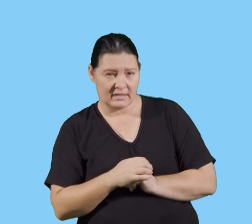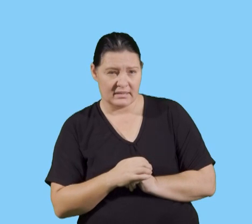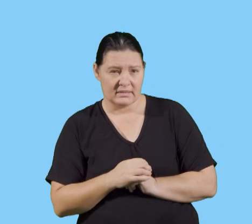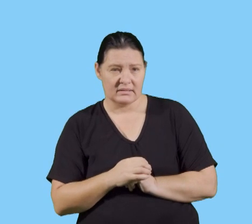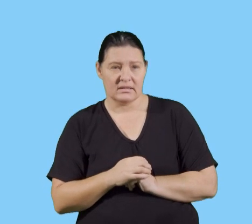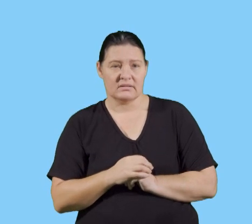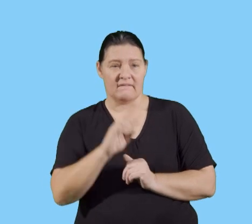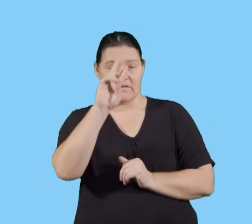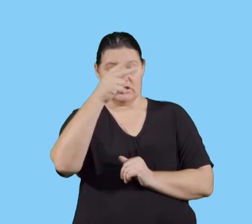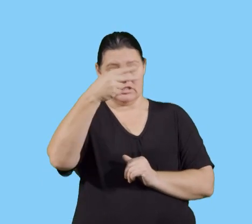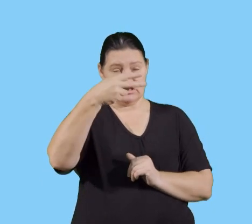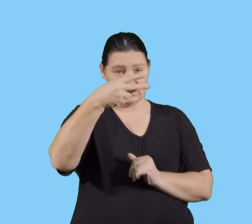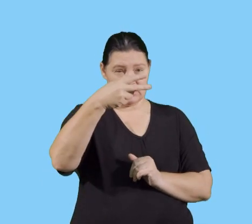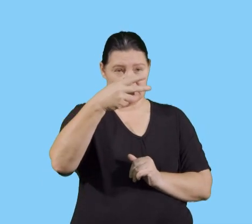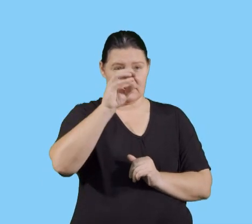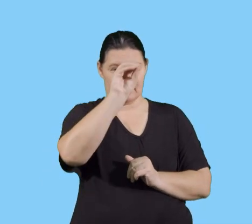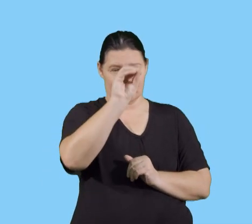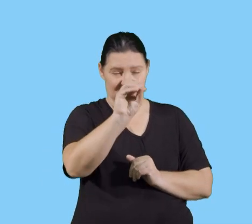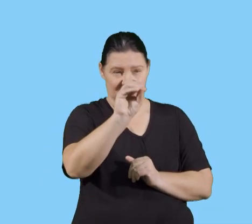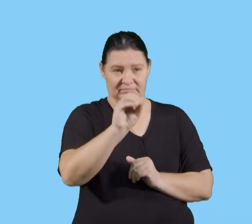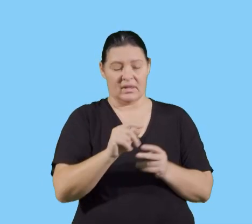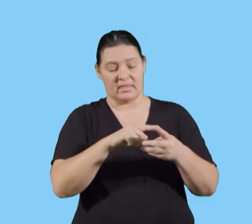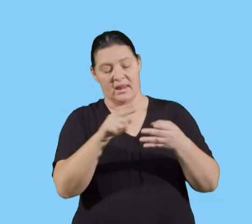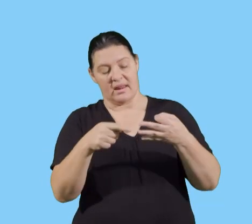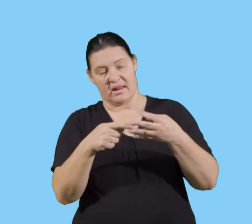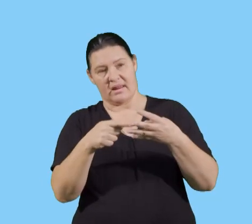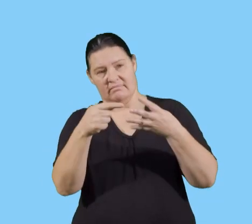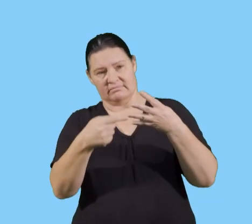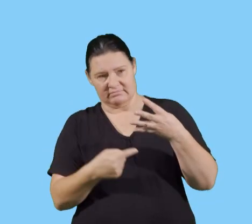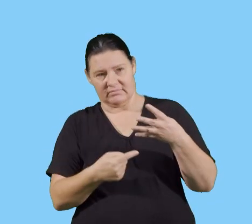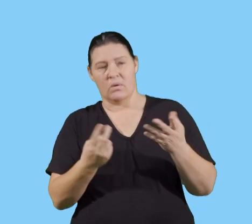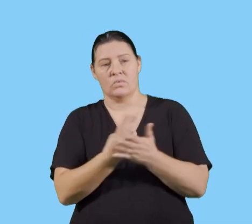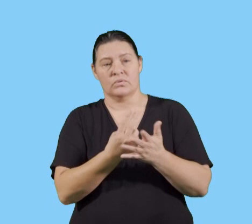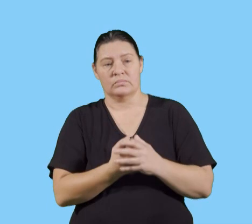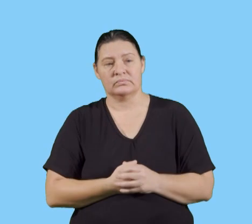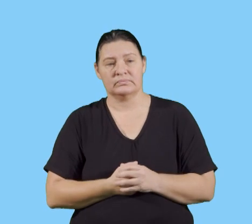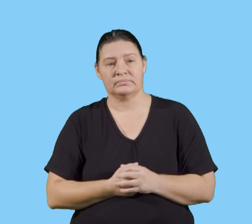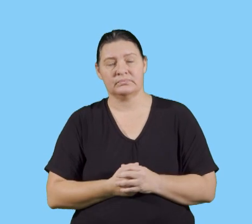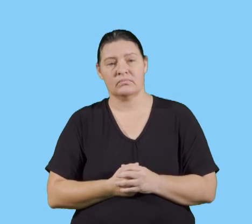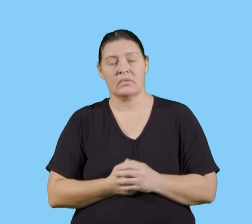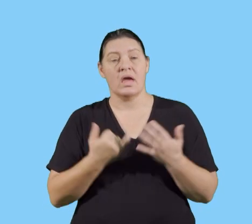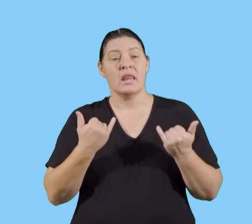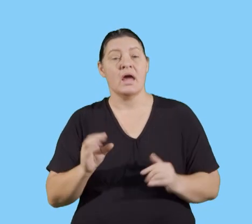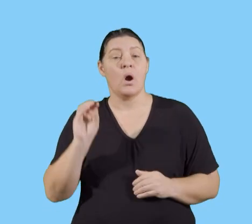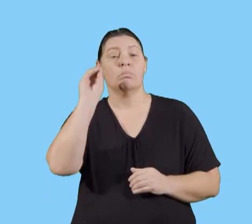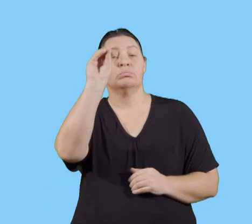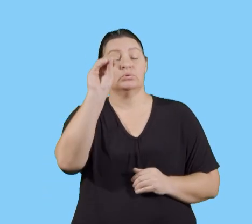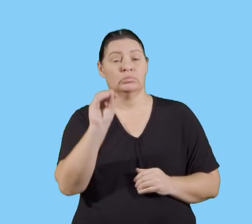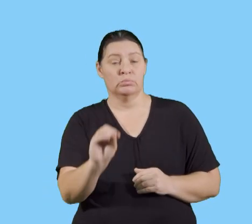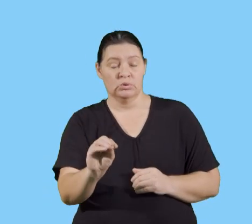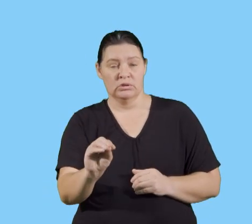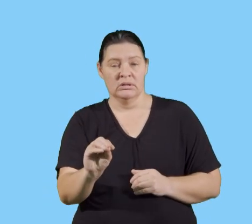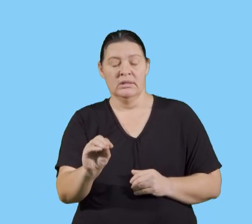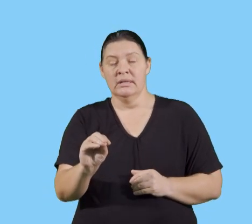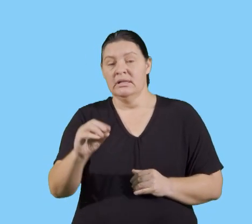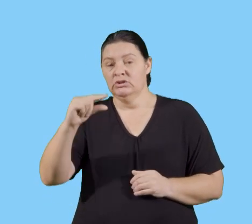these first two and these other as well. When we are now posting into the general